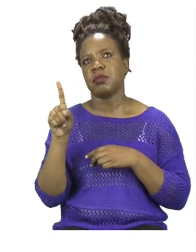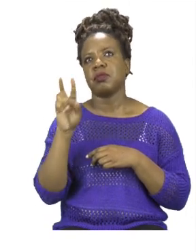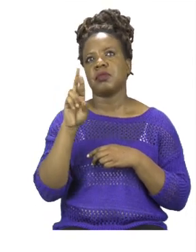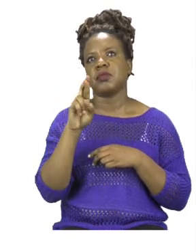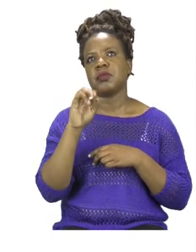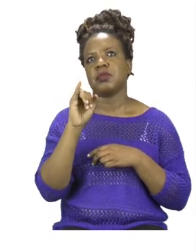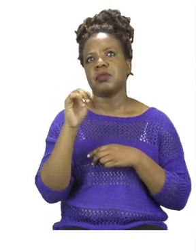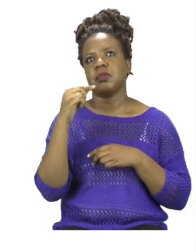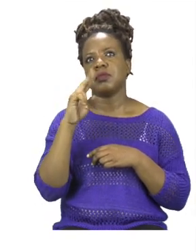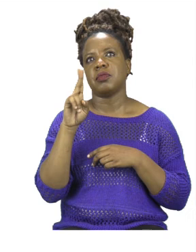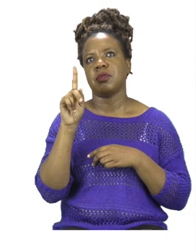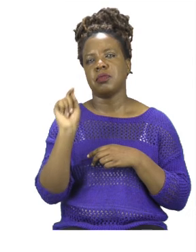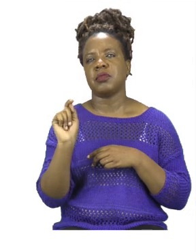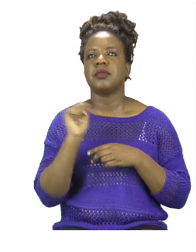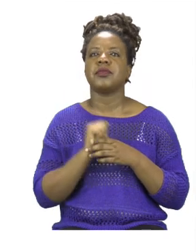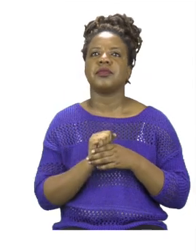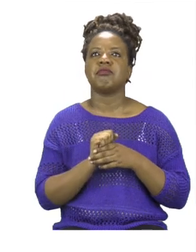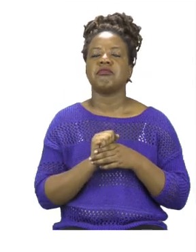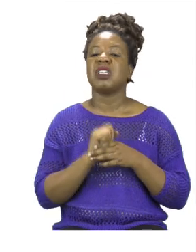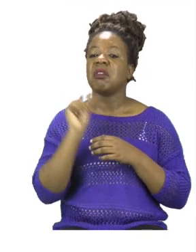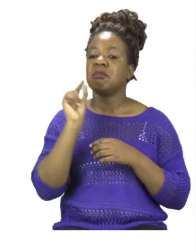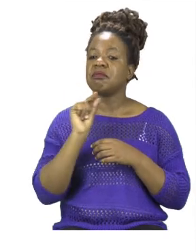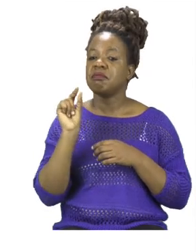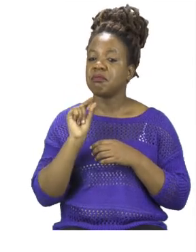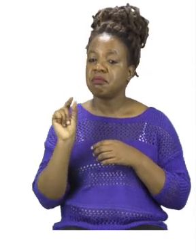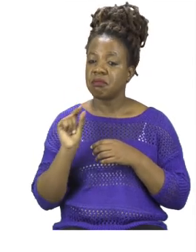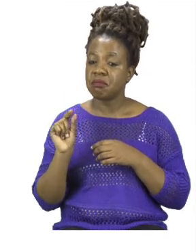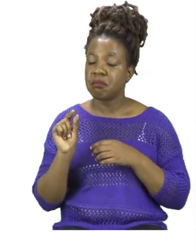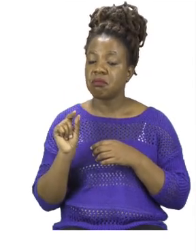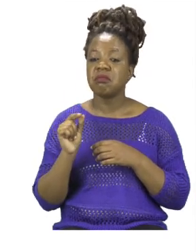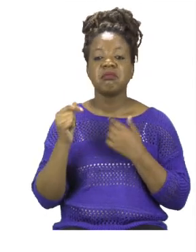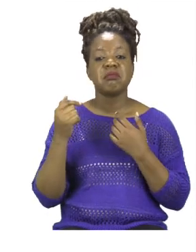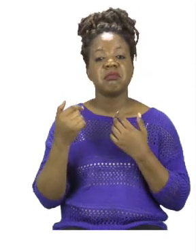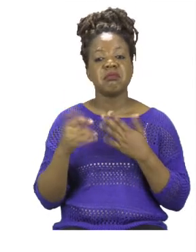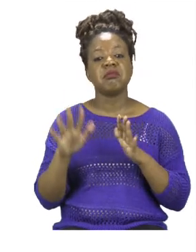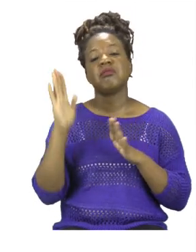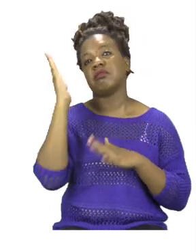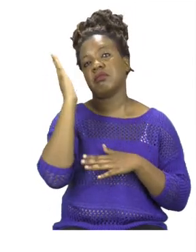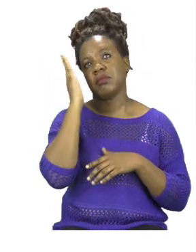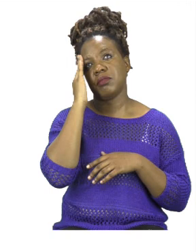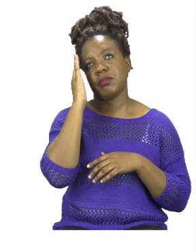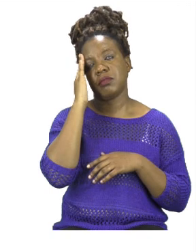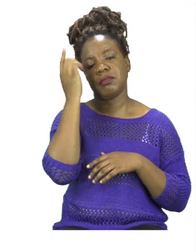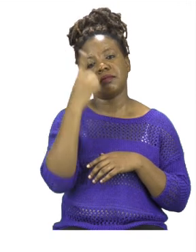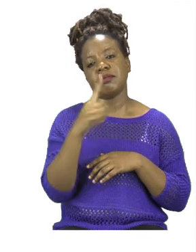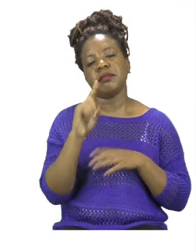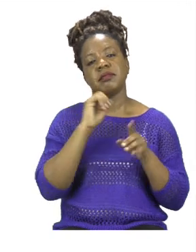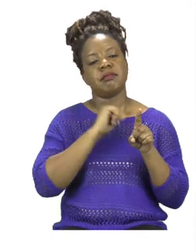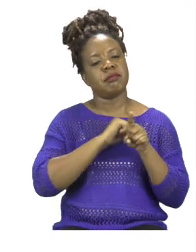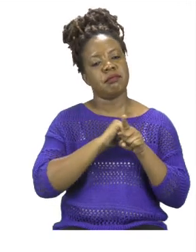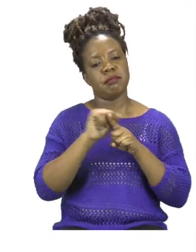are words we've already seen before, but we must practice using them in both saying and